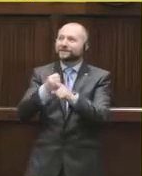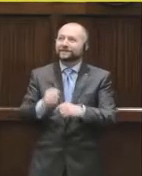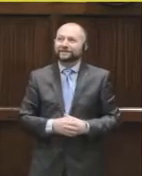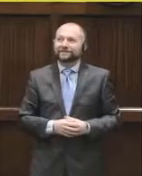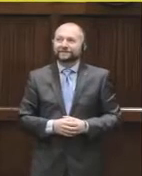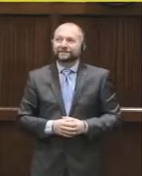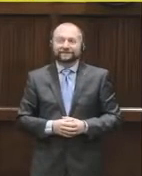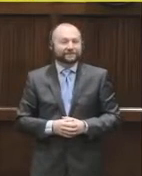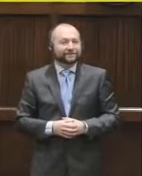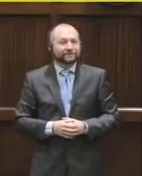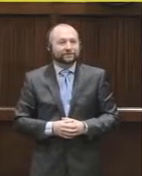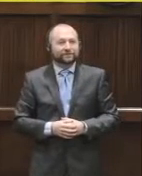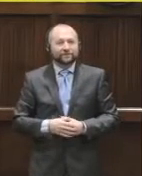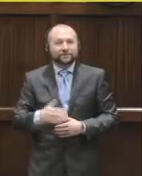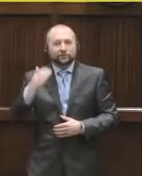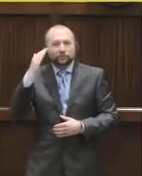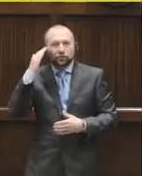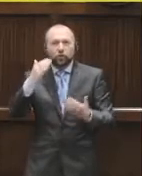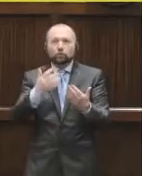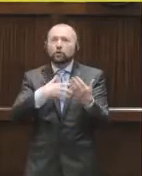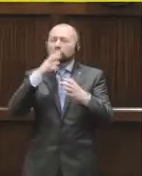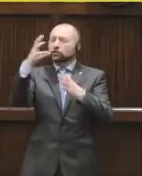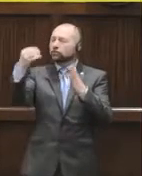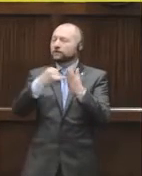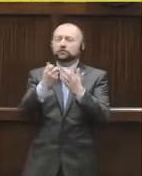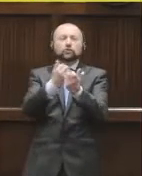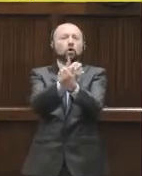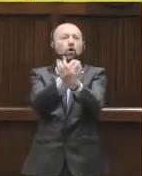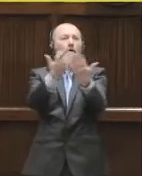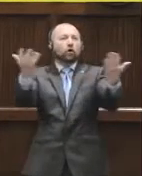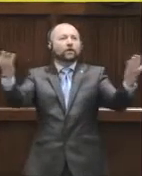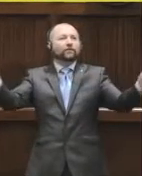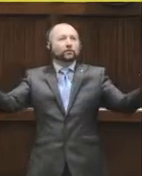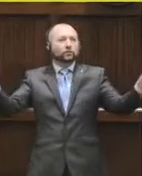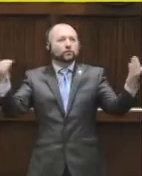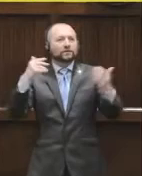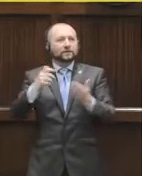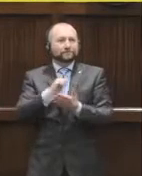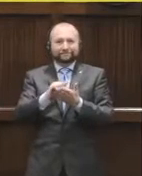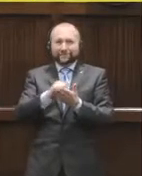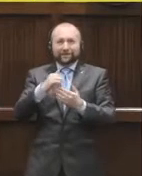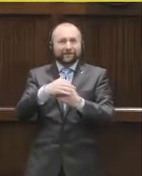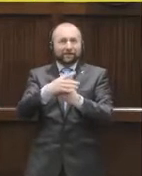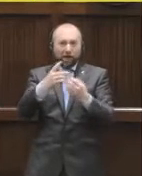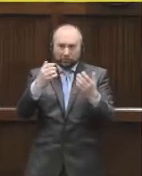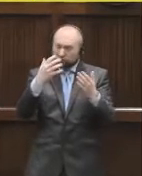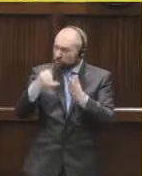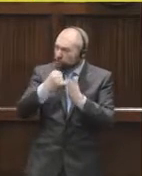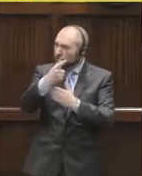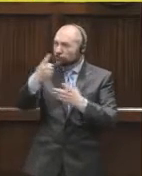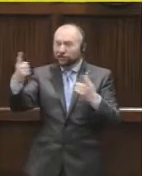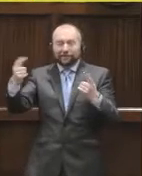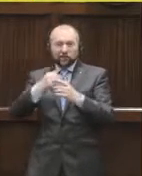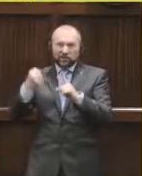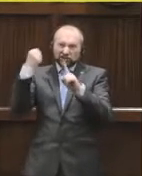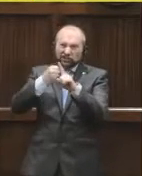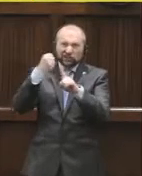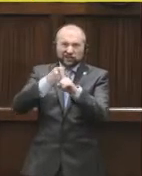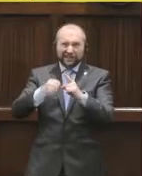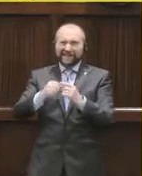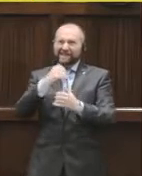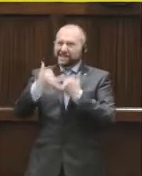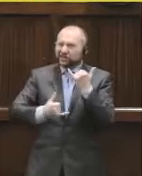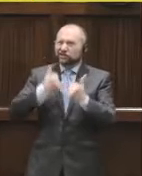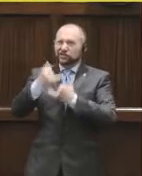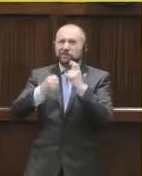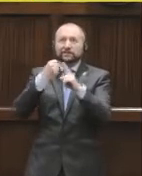Míle Cógáirdeachas to you all for the decades of campaigning, and a special word of thanks to Senator Mark